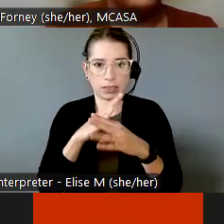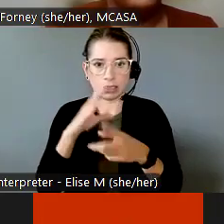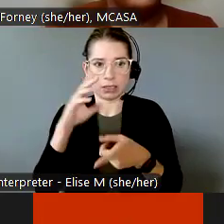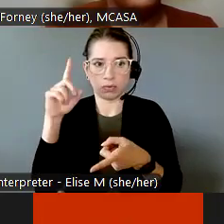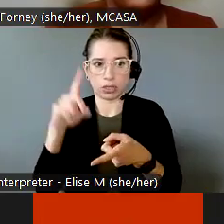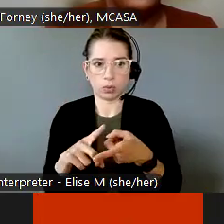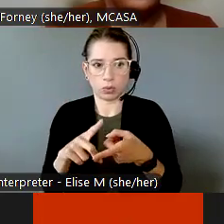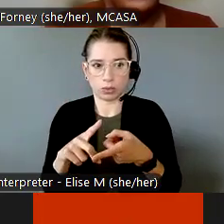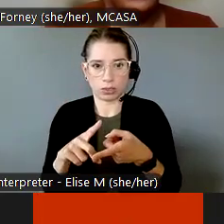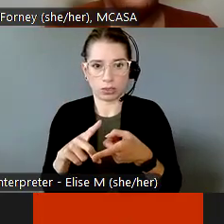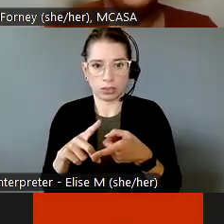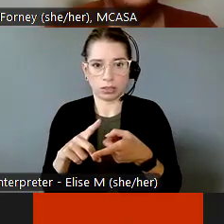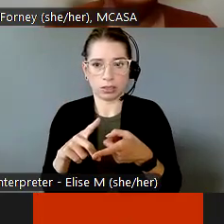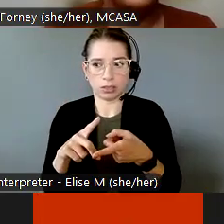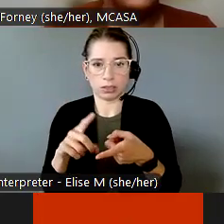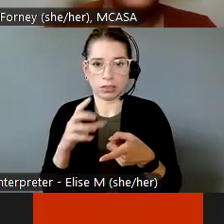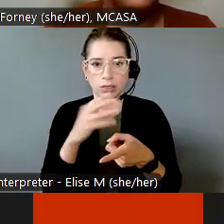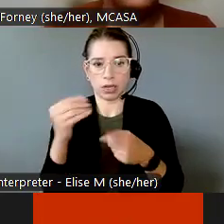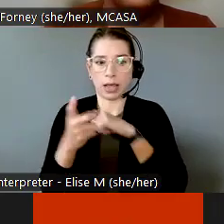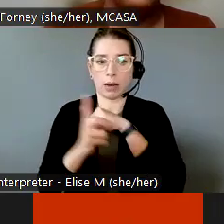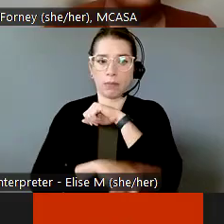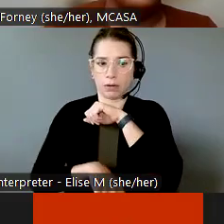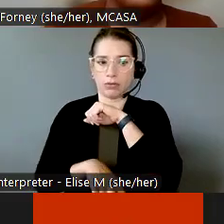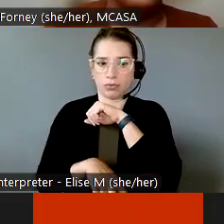reduce, and punish